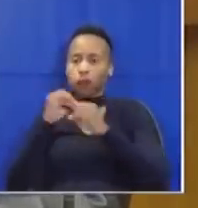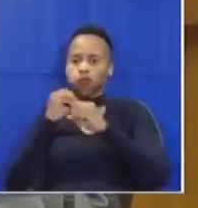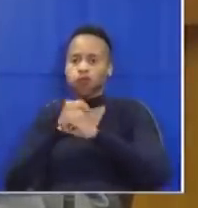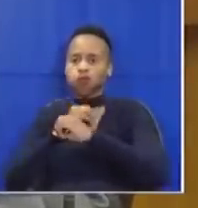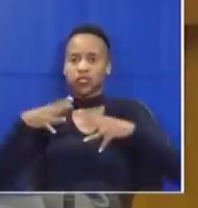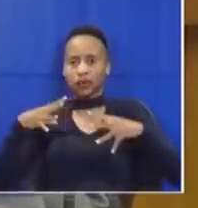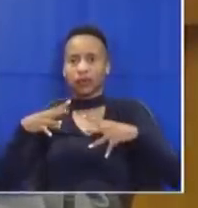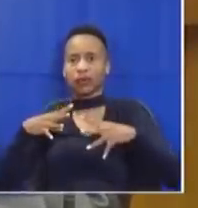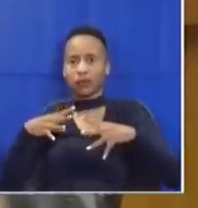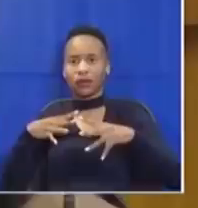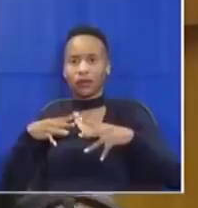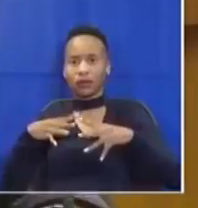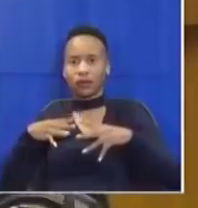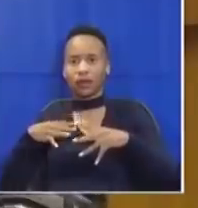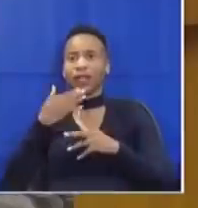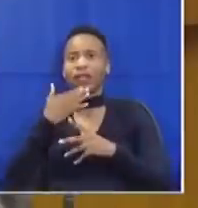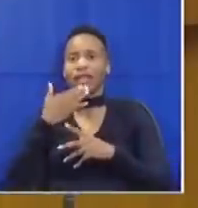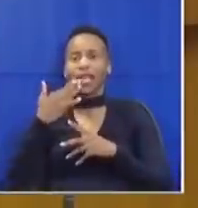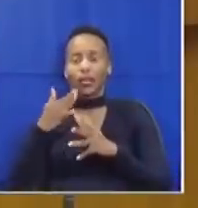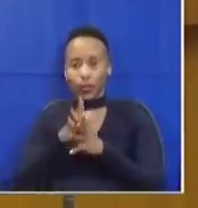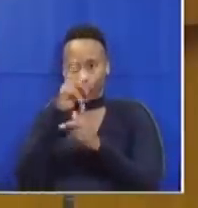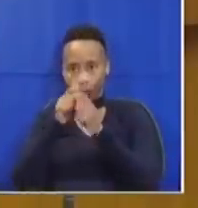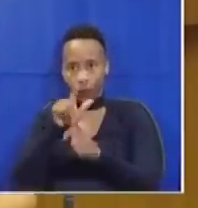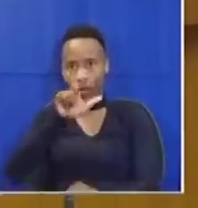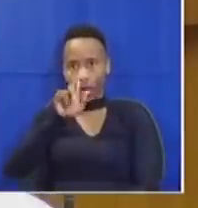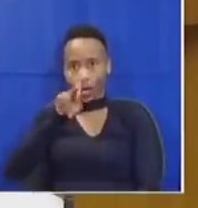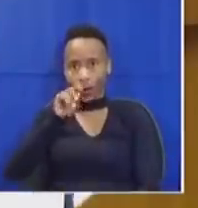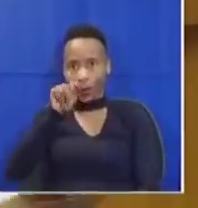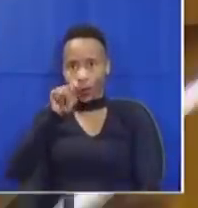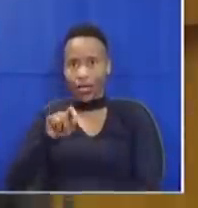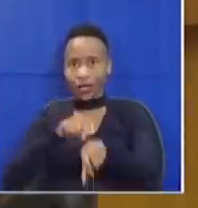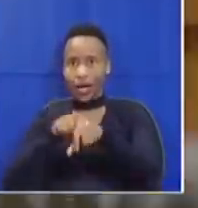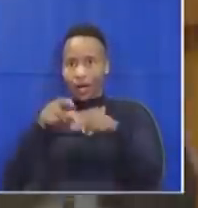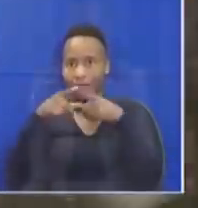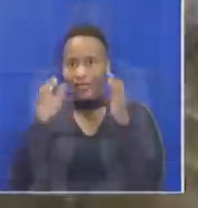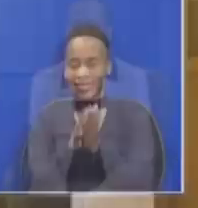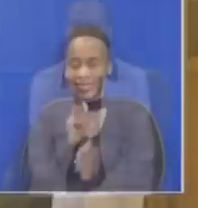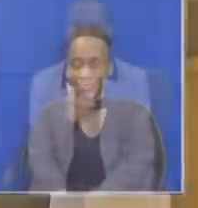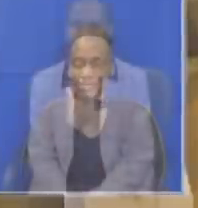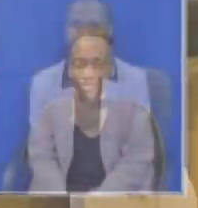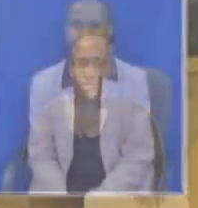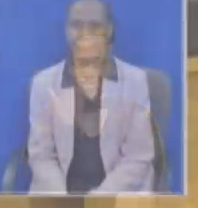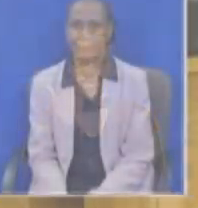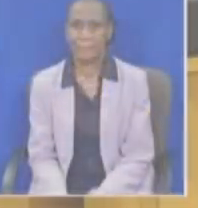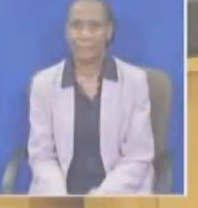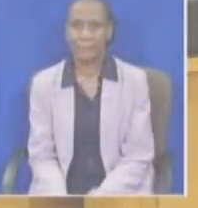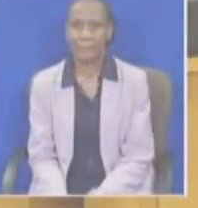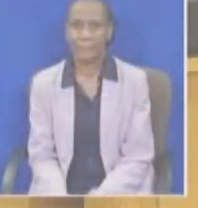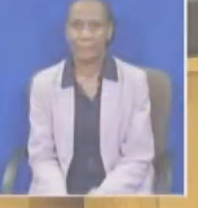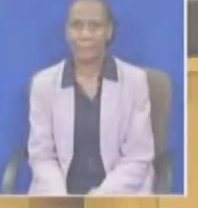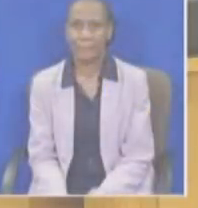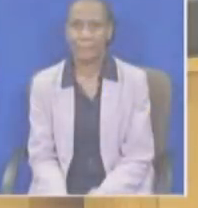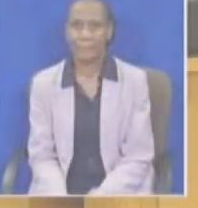At that point, we want to thank you, Honorable Nkota. You your time has expired. Thank you very much. Thank you. The next speaker.